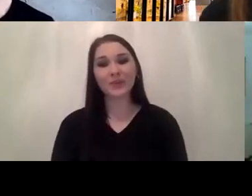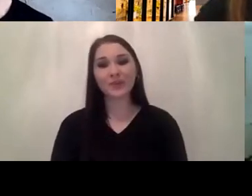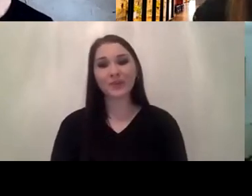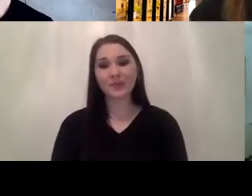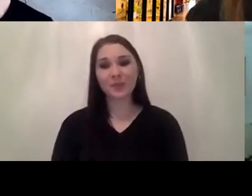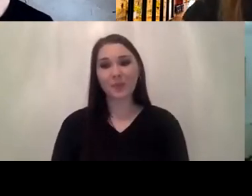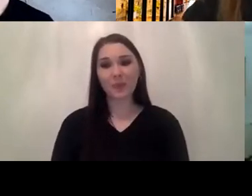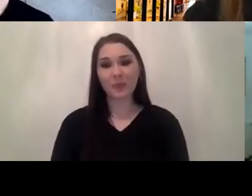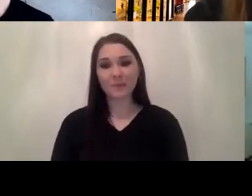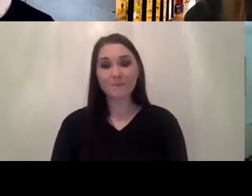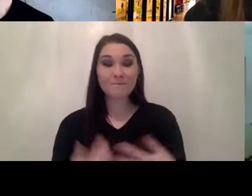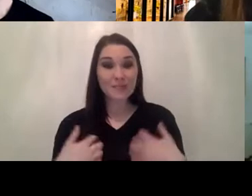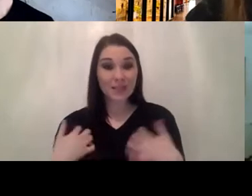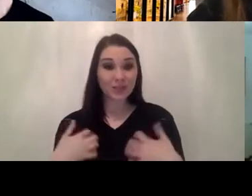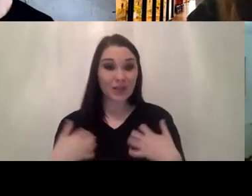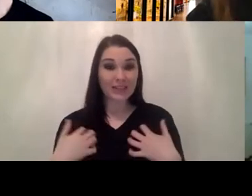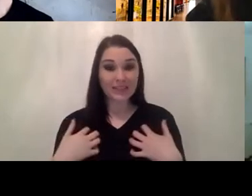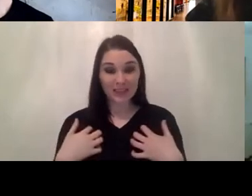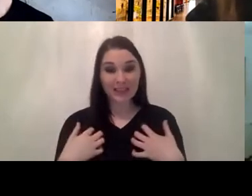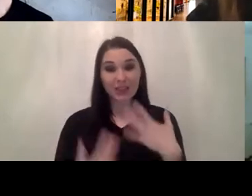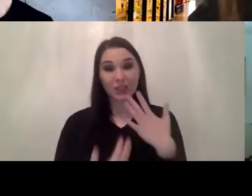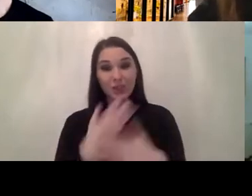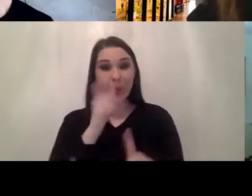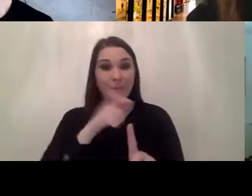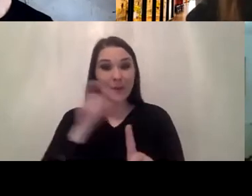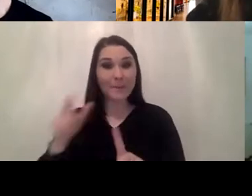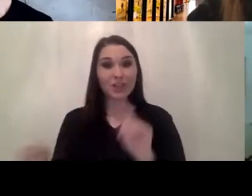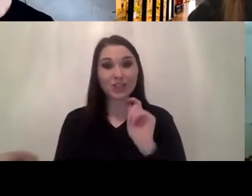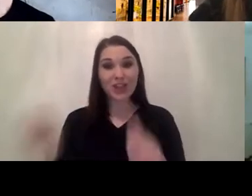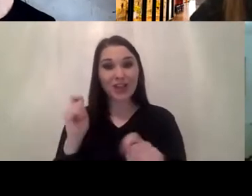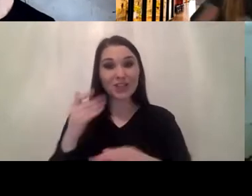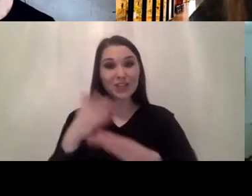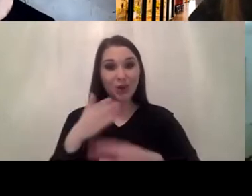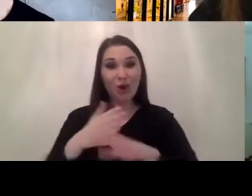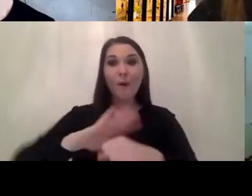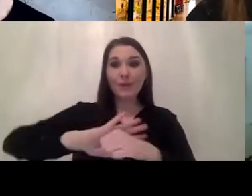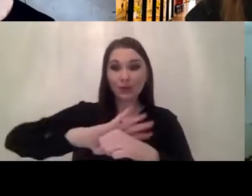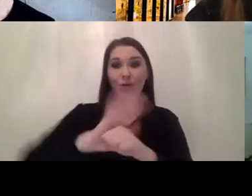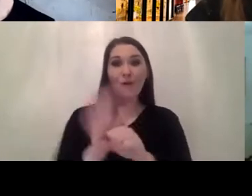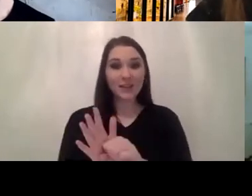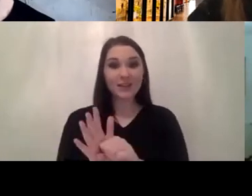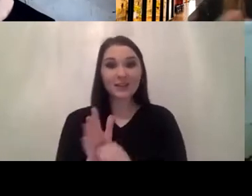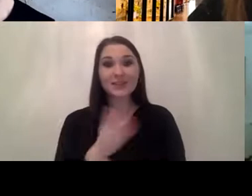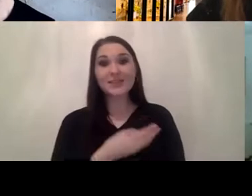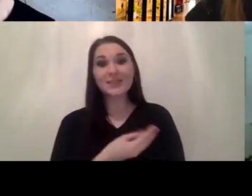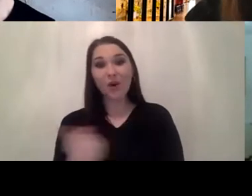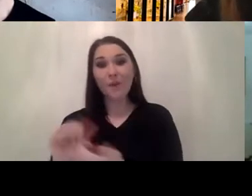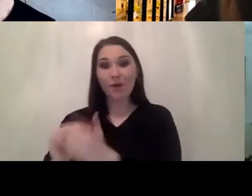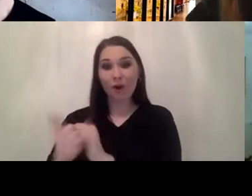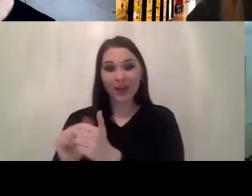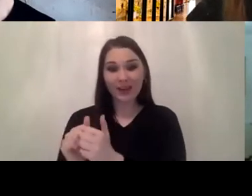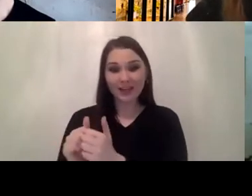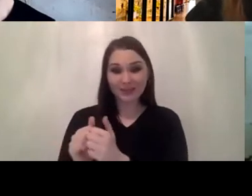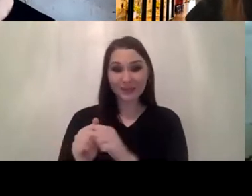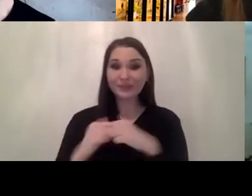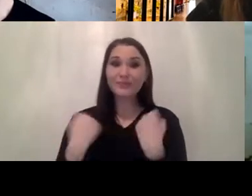how onboarding new people and people changing jobs during the COVID, and you know, some of our colleagues are, you know, we've been working for the